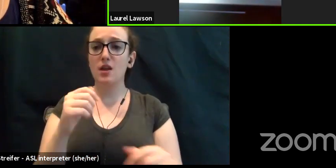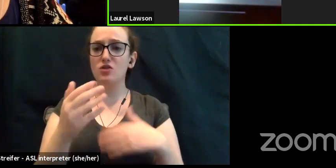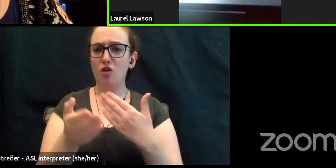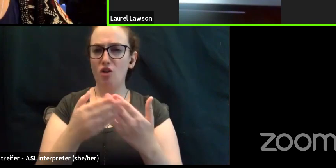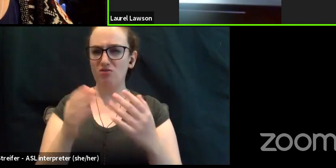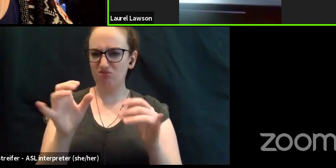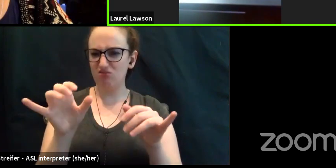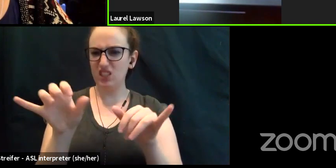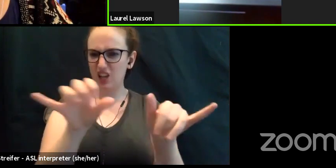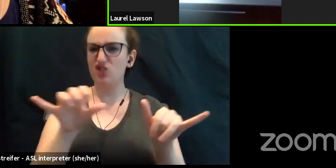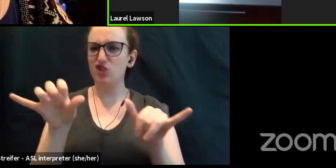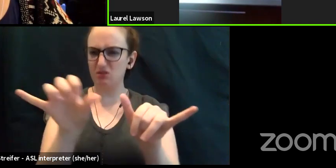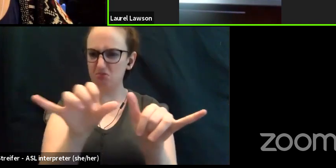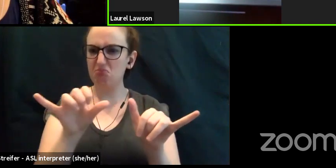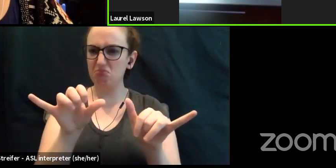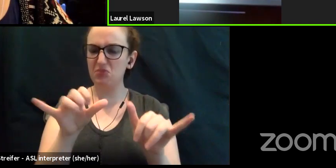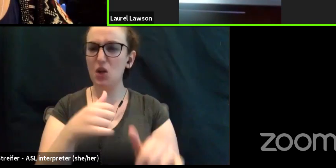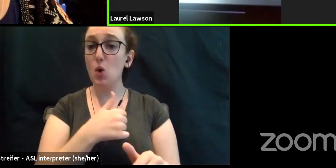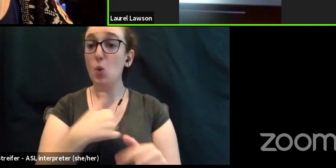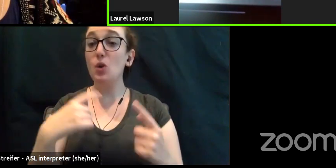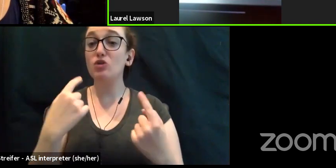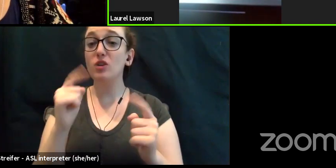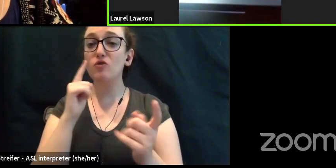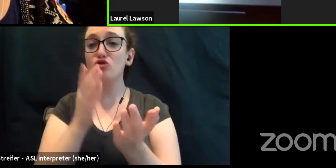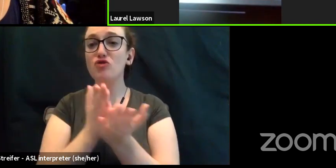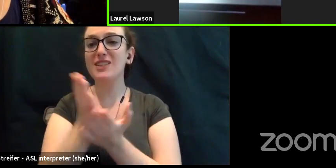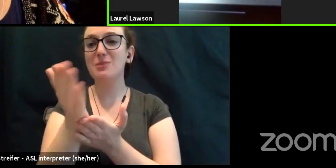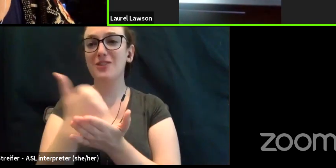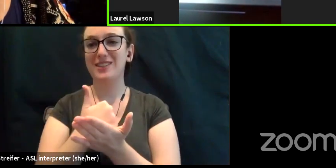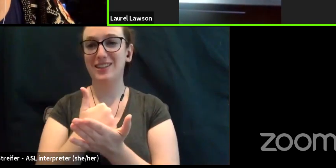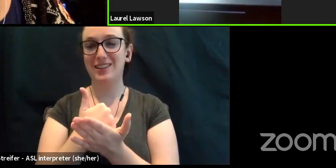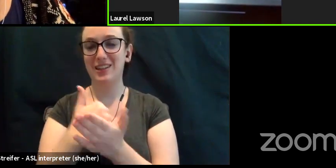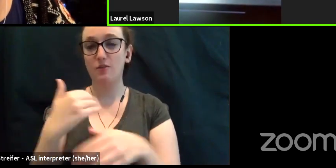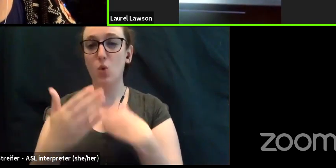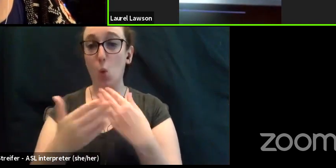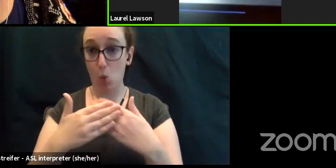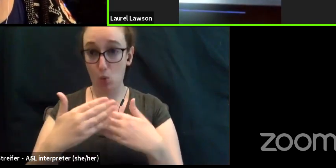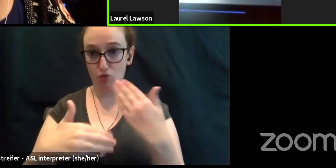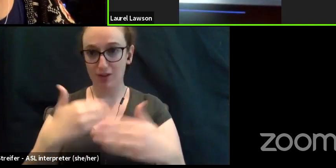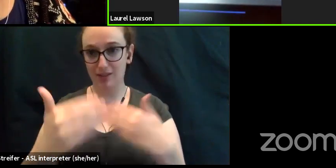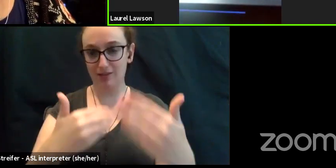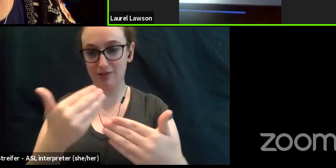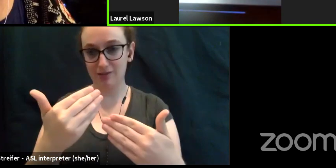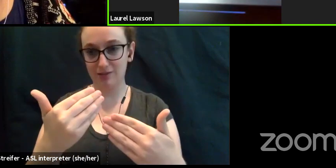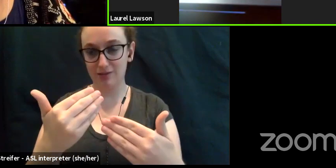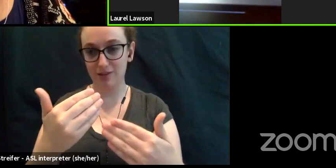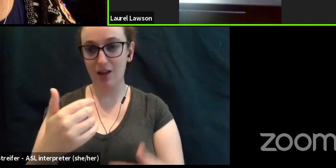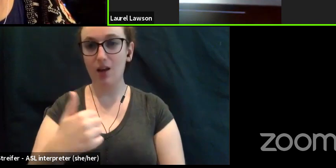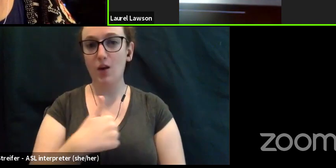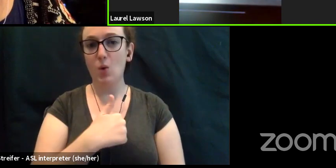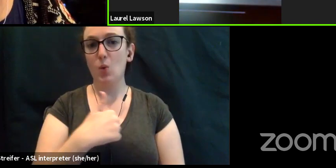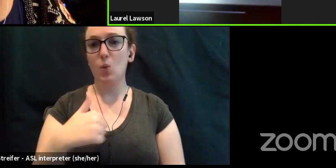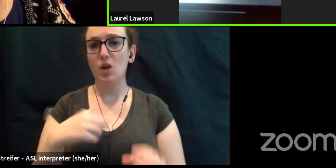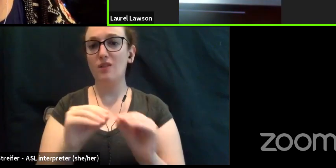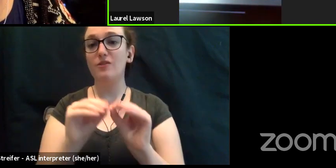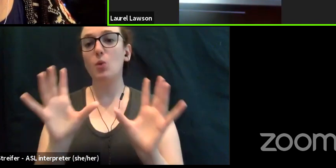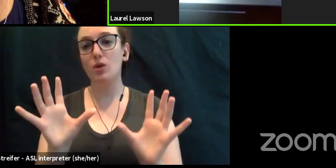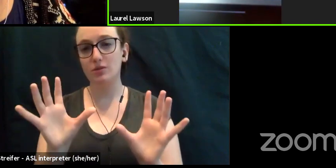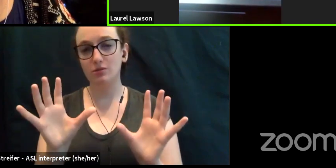standard practice. We do try for a transparency of process. Mm-hmm. And we do, of course,